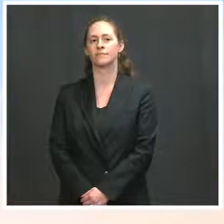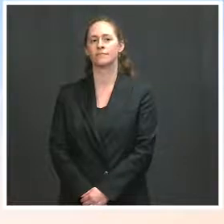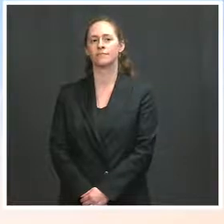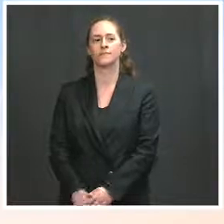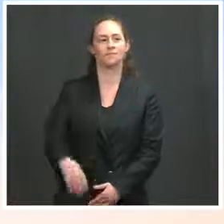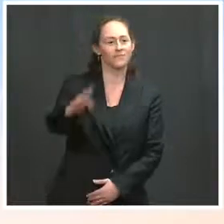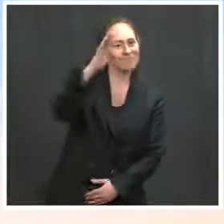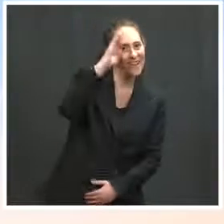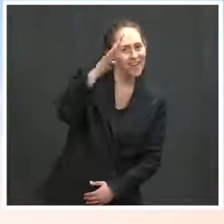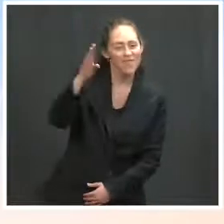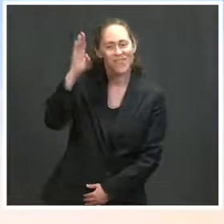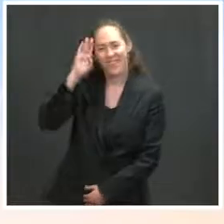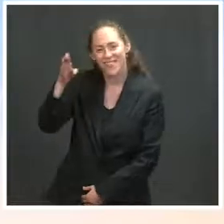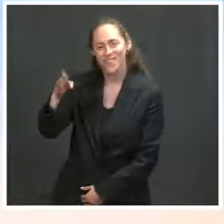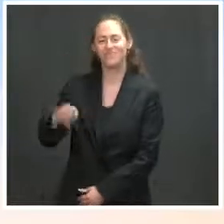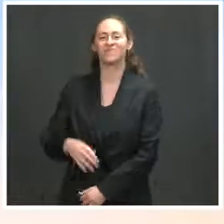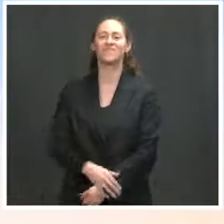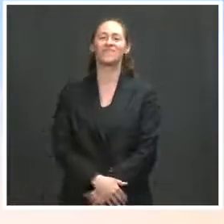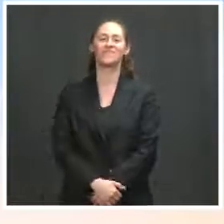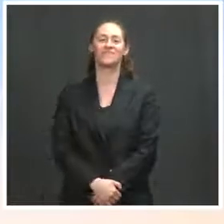everybody.